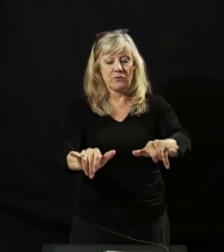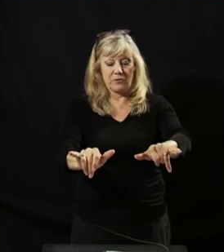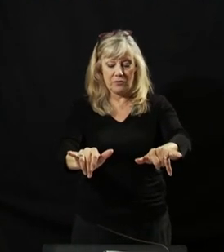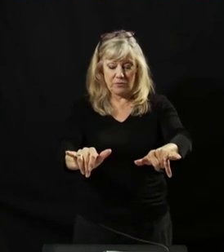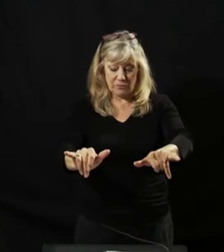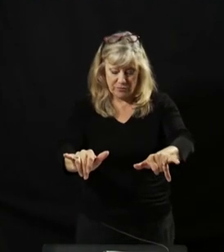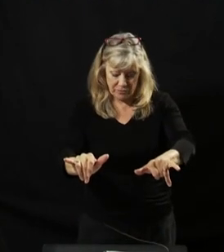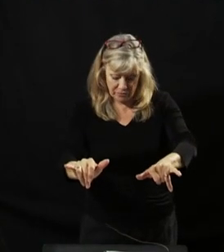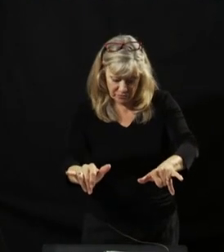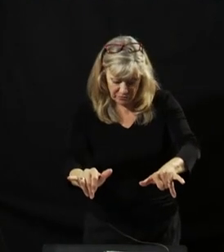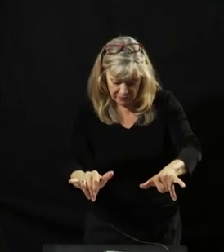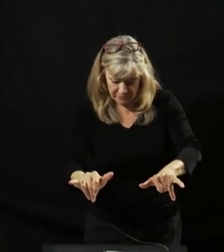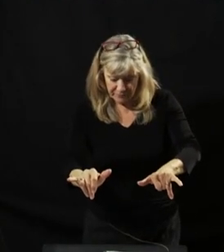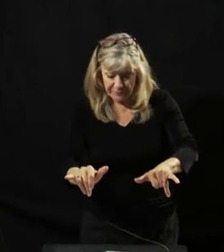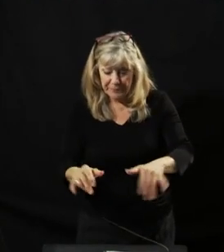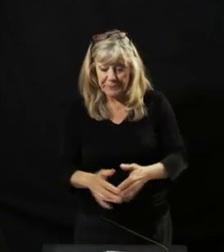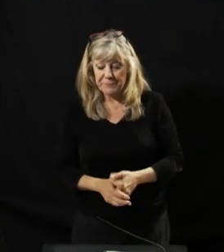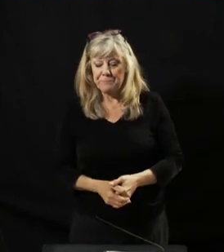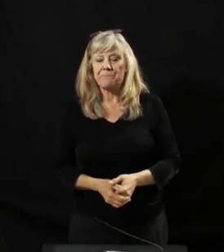ever.